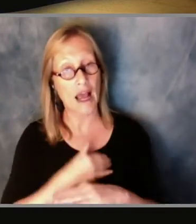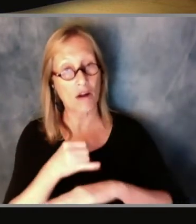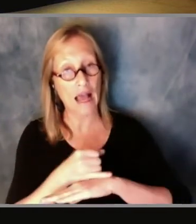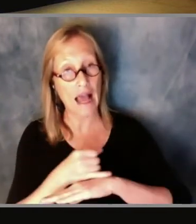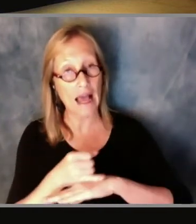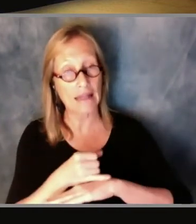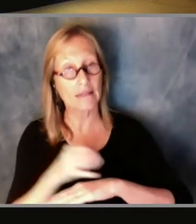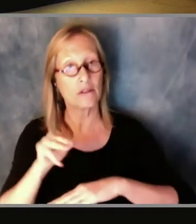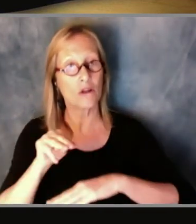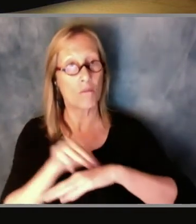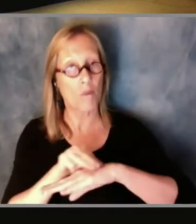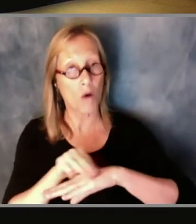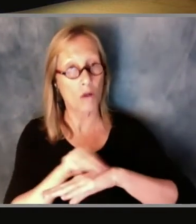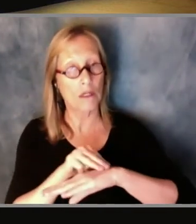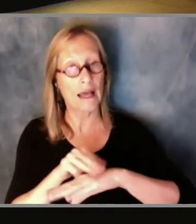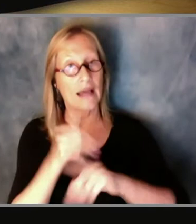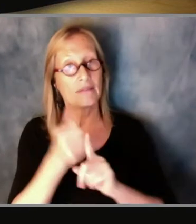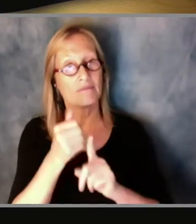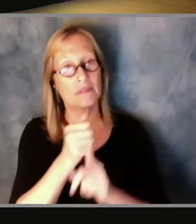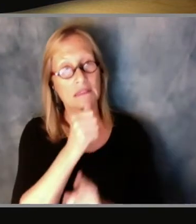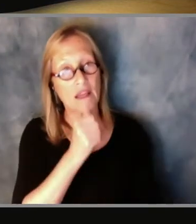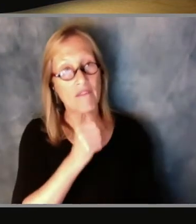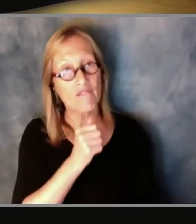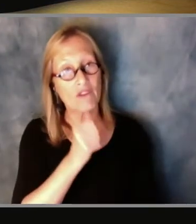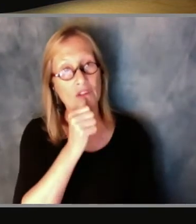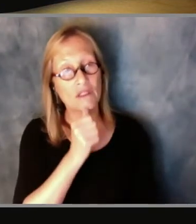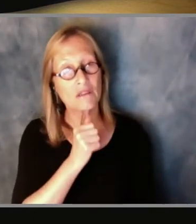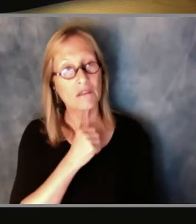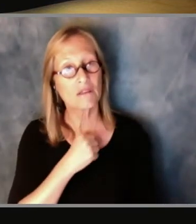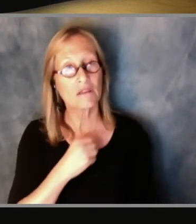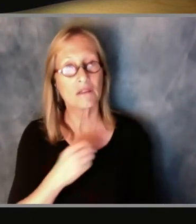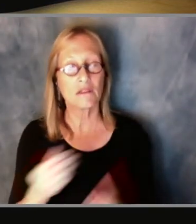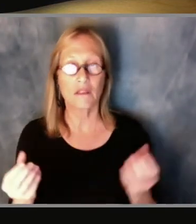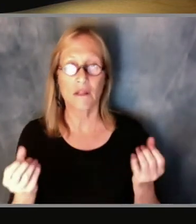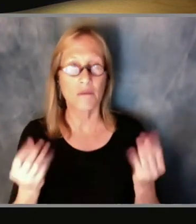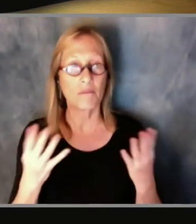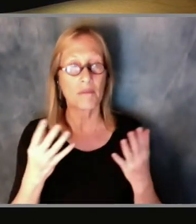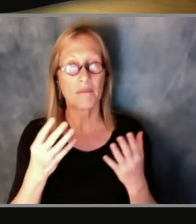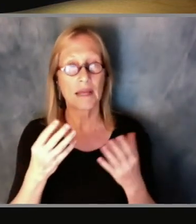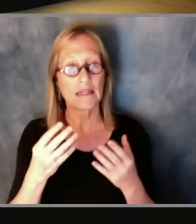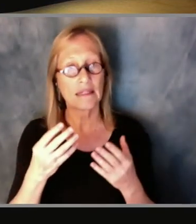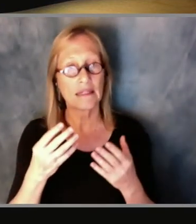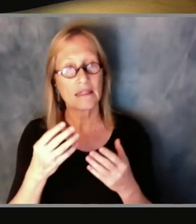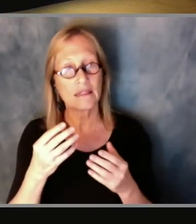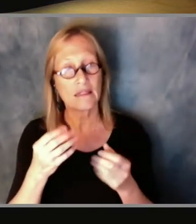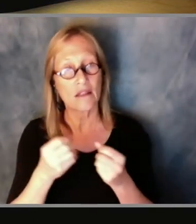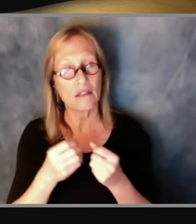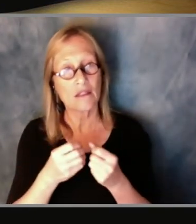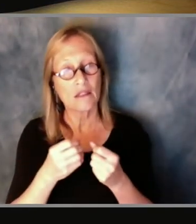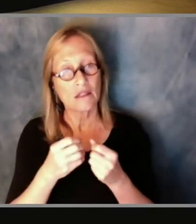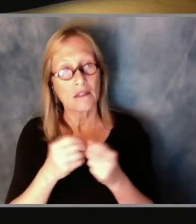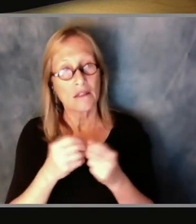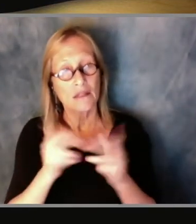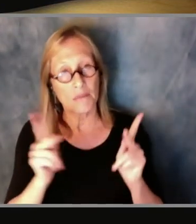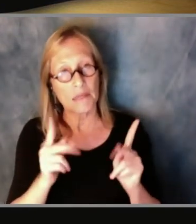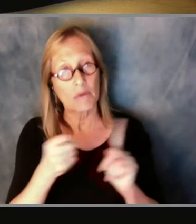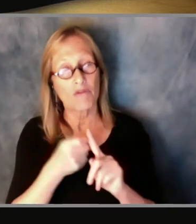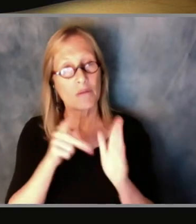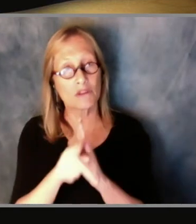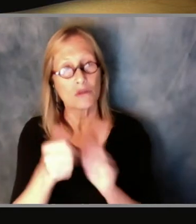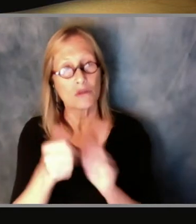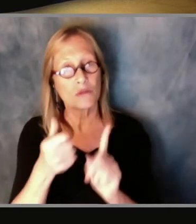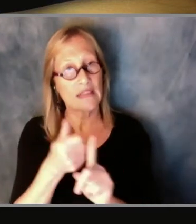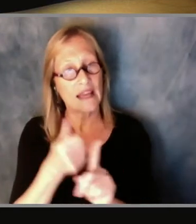Molokai, suffered too many losses to suicide. And I think working